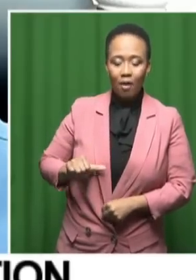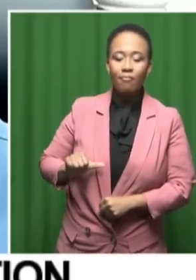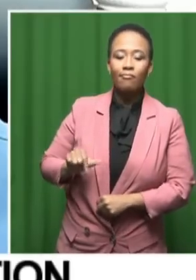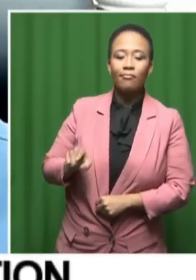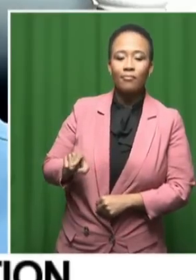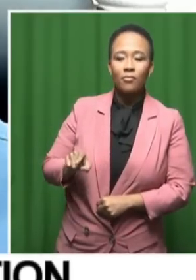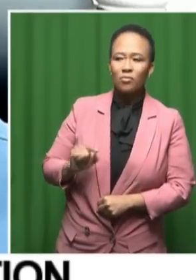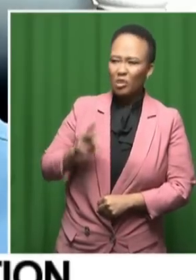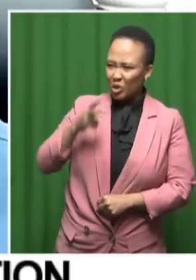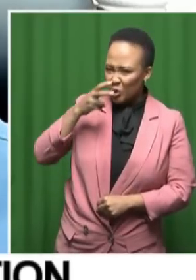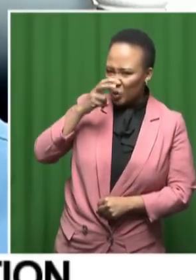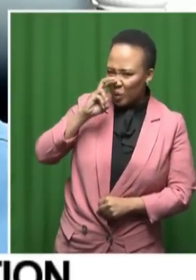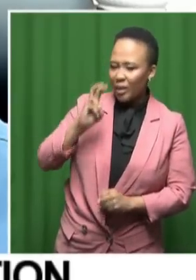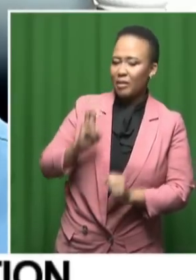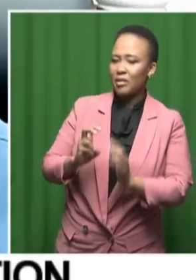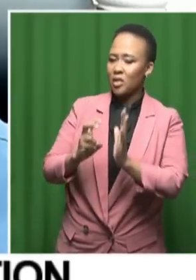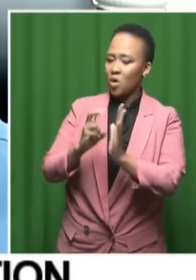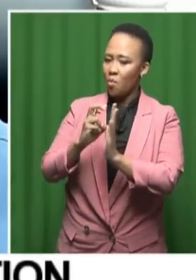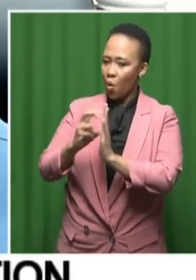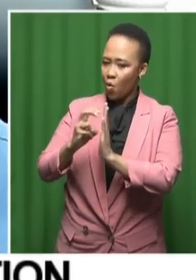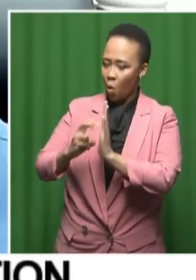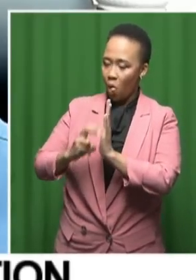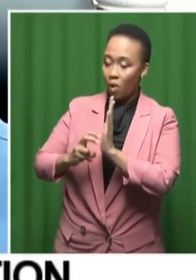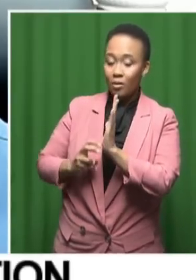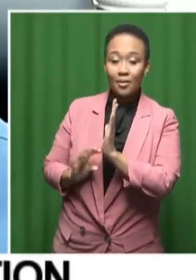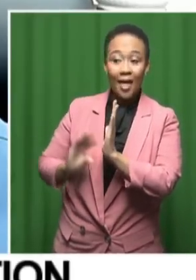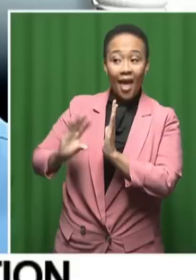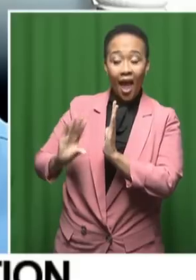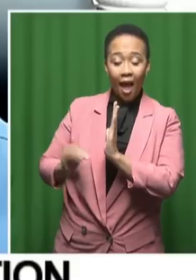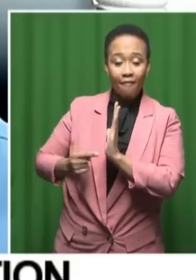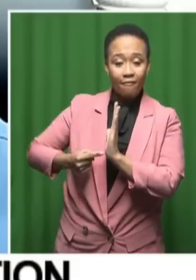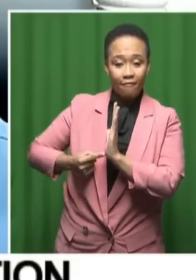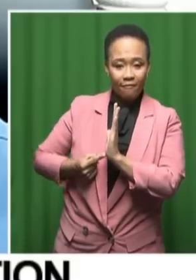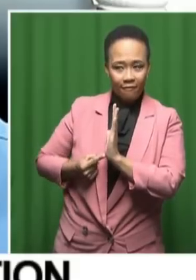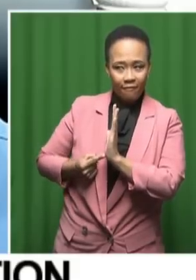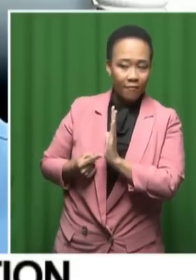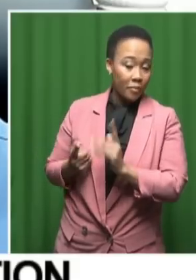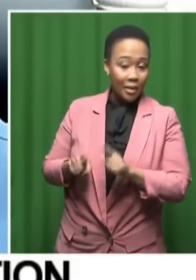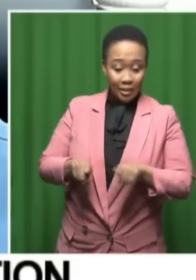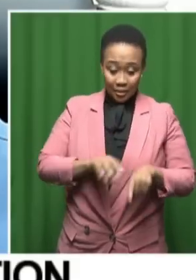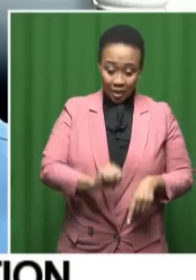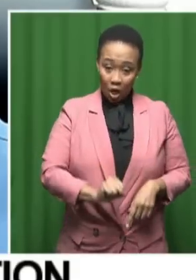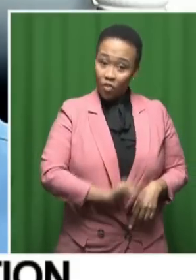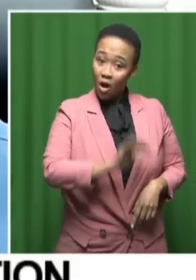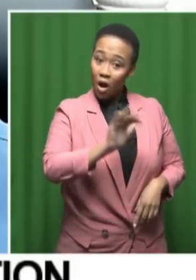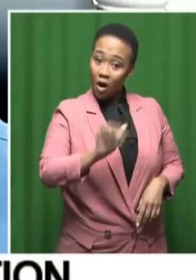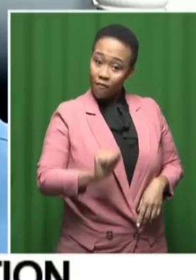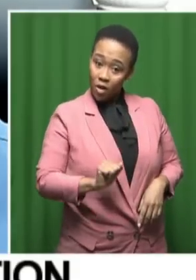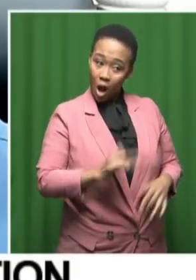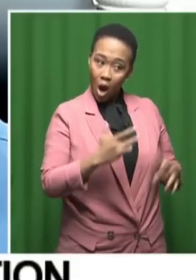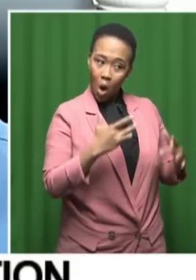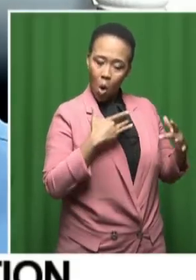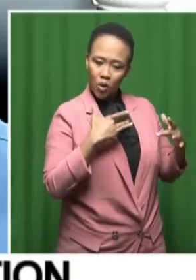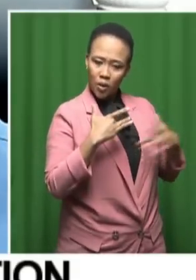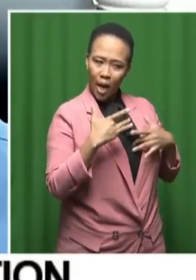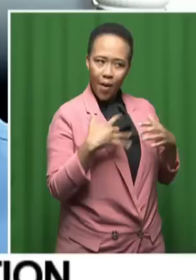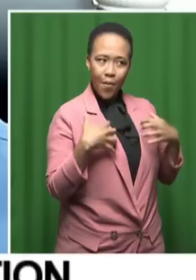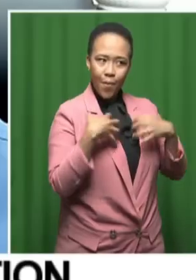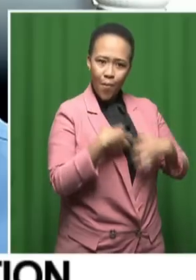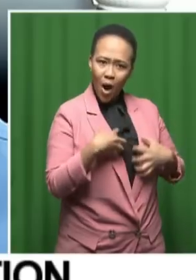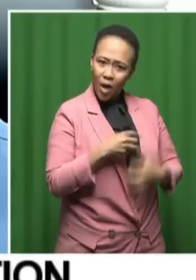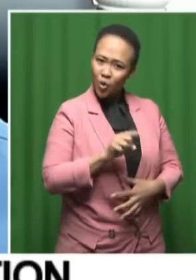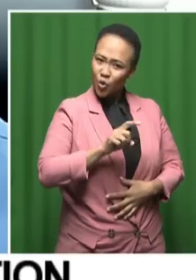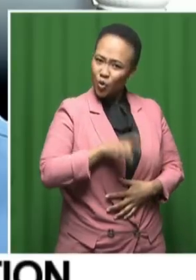of those strict protocols that they had in place, you know, should we be concerned? Should South Africans be worried, given the fact